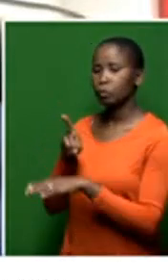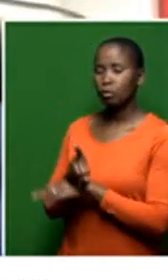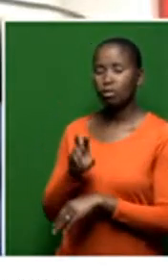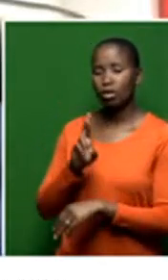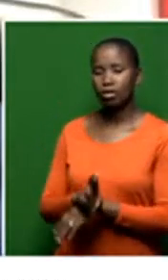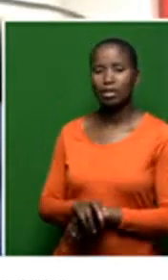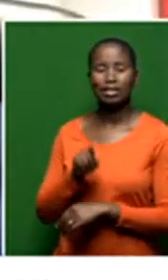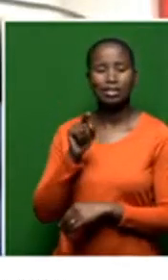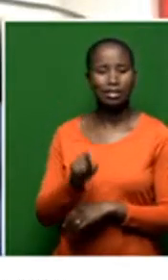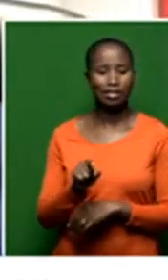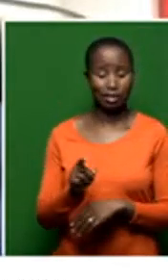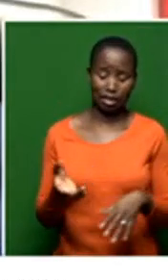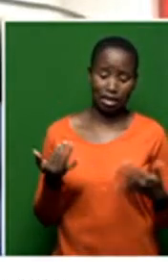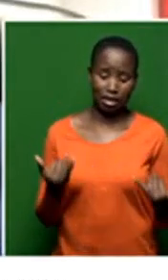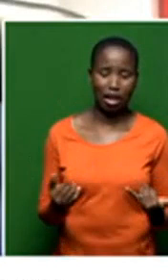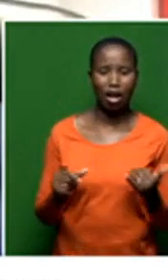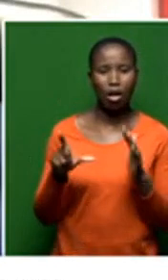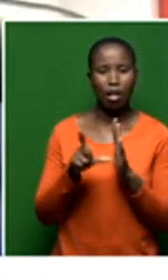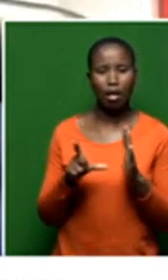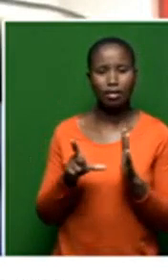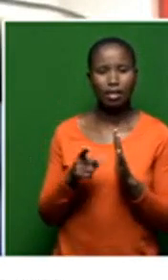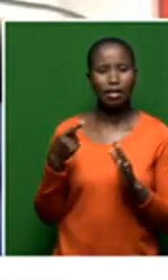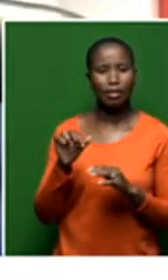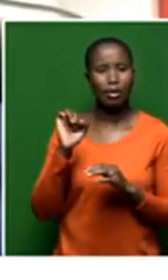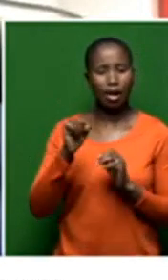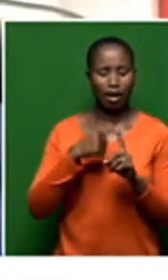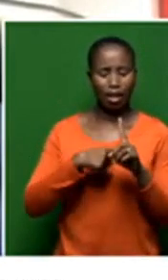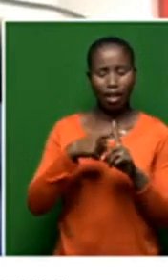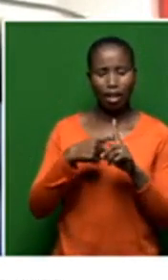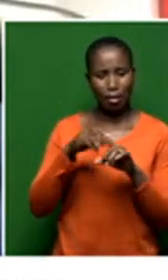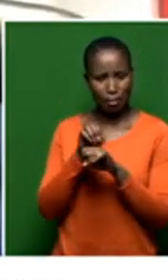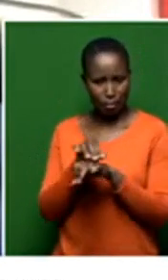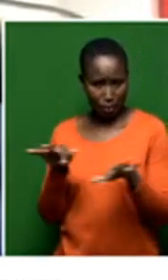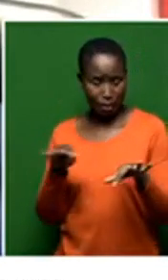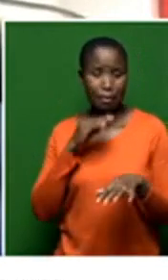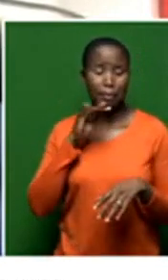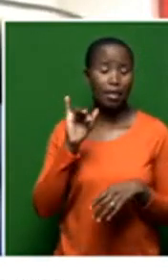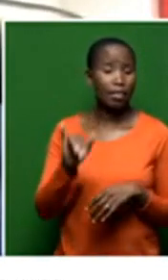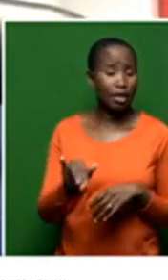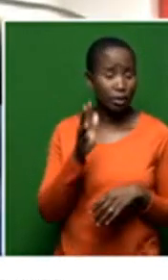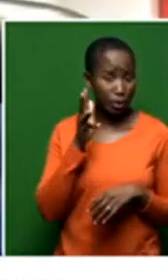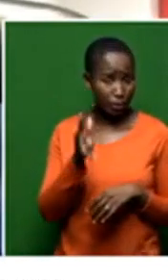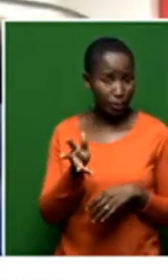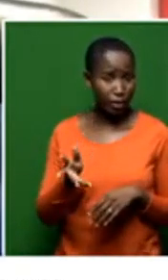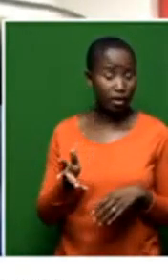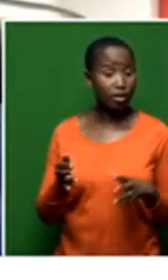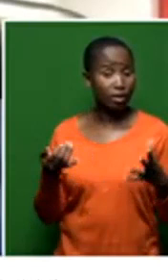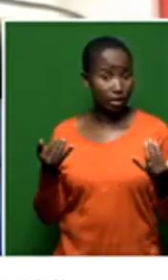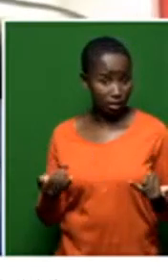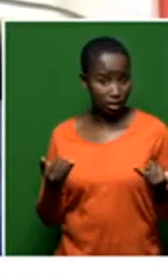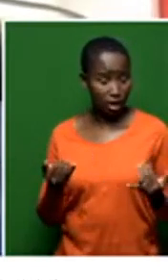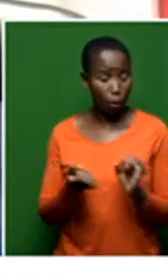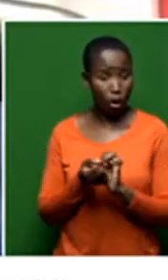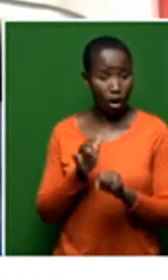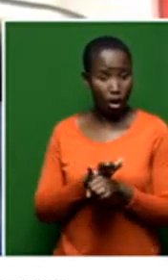auction that gets underway today, now, is this likely to satisfy, at least in the immediate term, the need